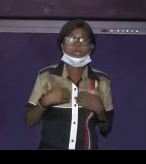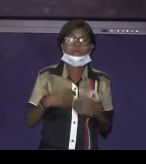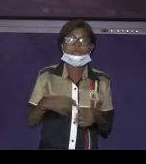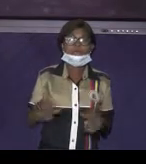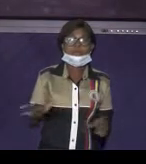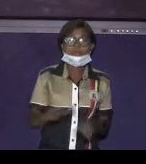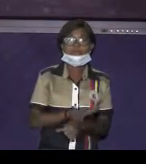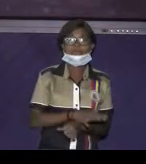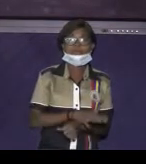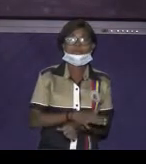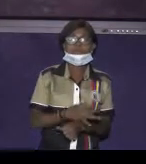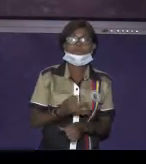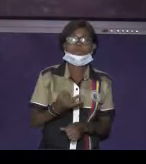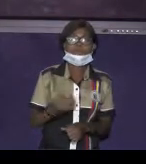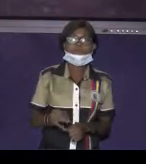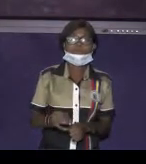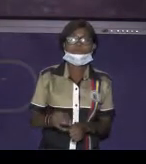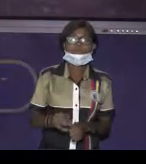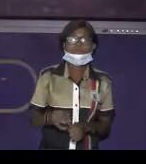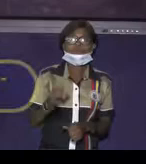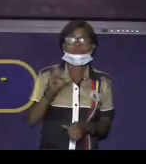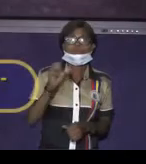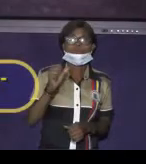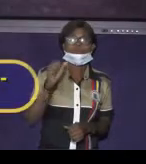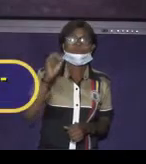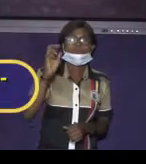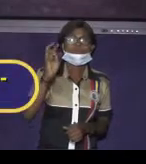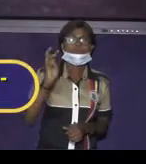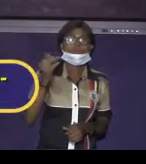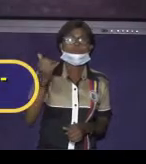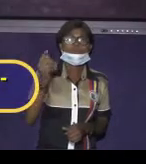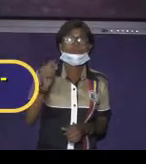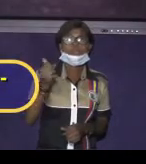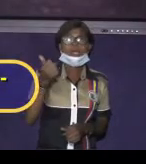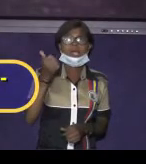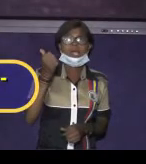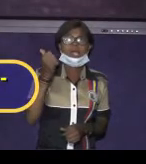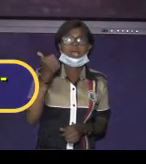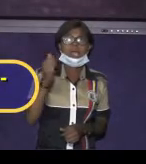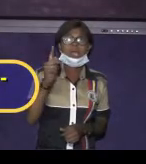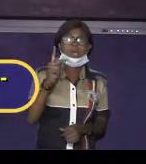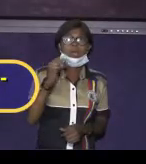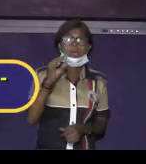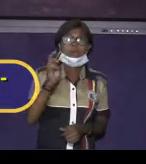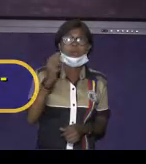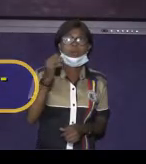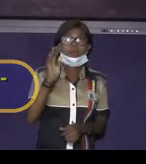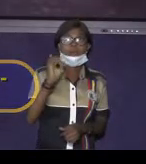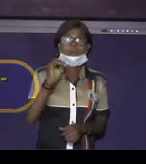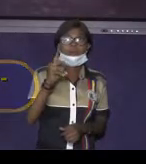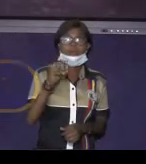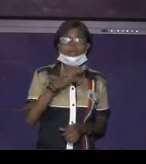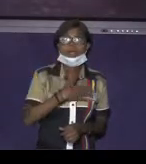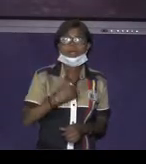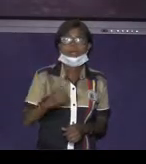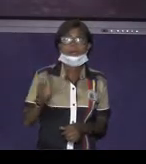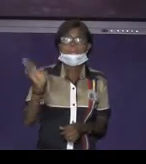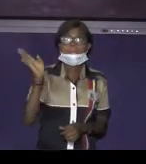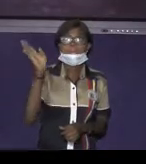have is full of swampy areas. That's the Akwa Ibom,